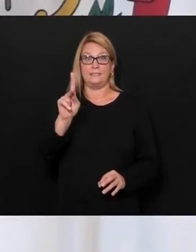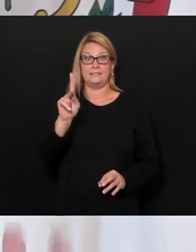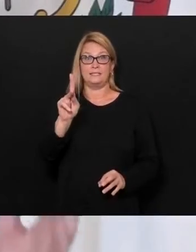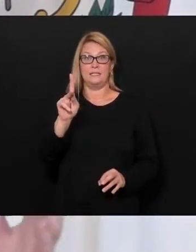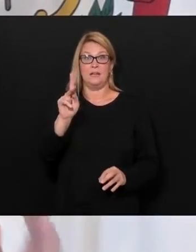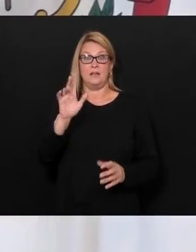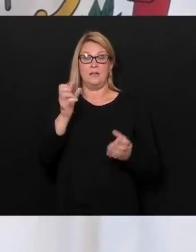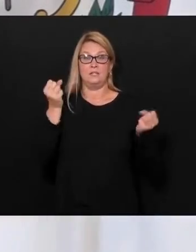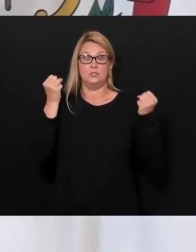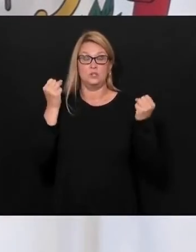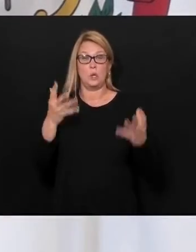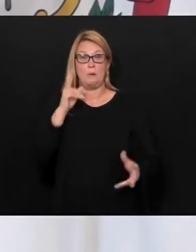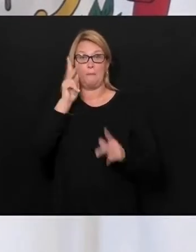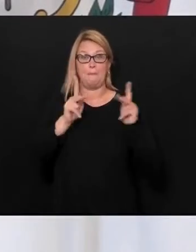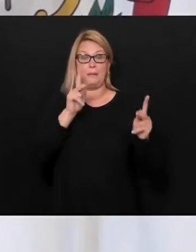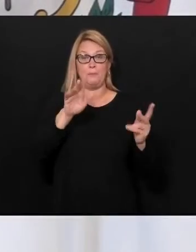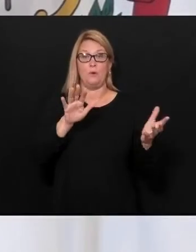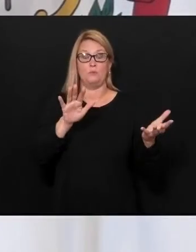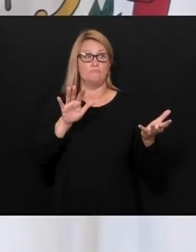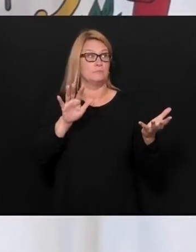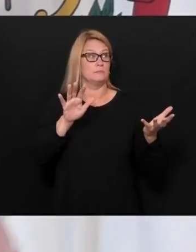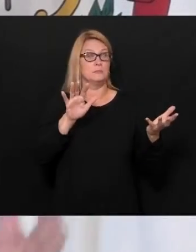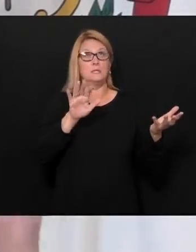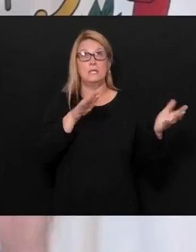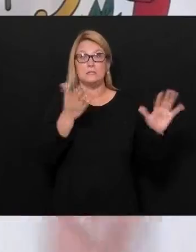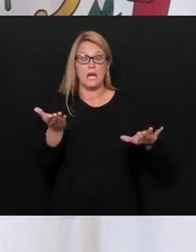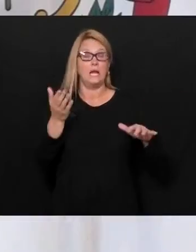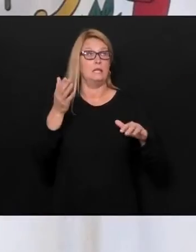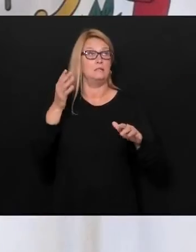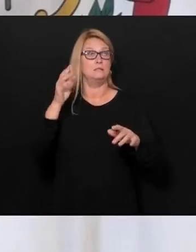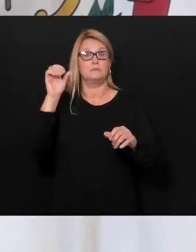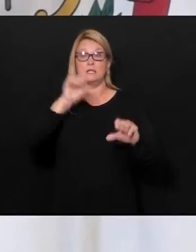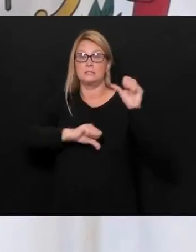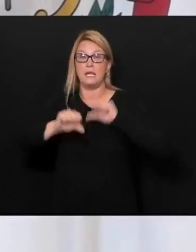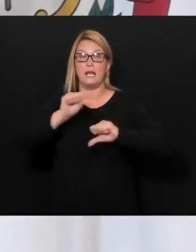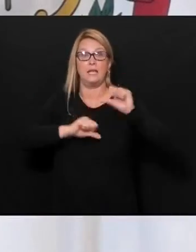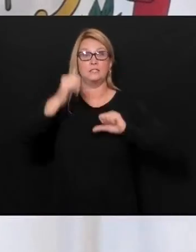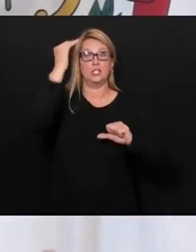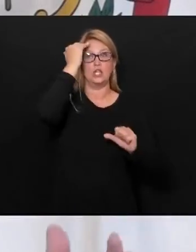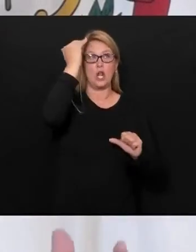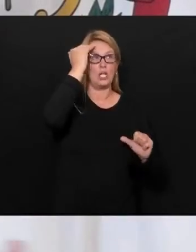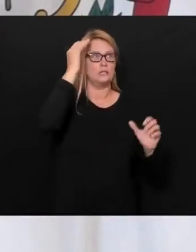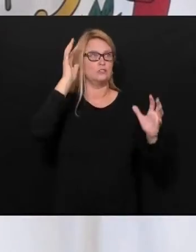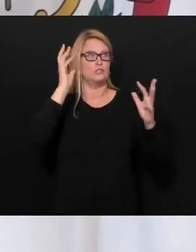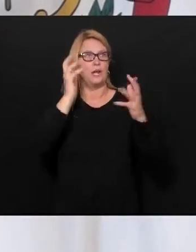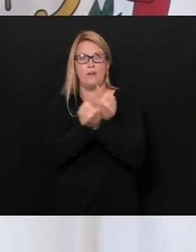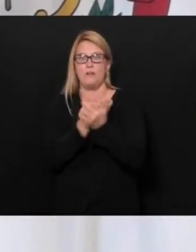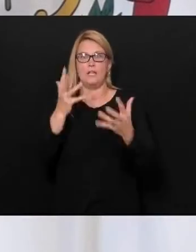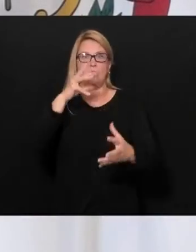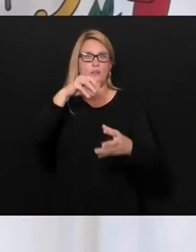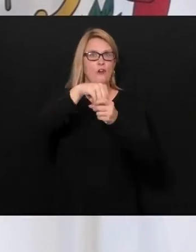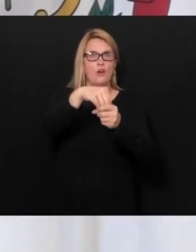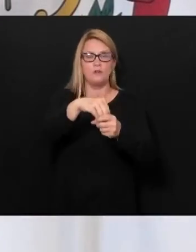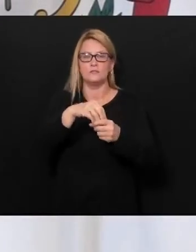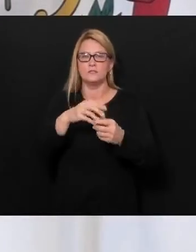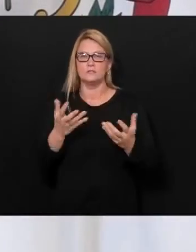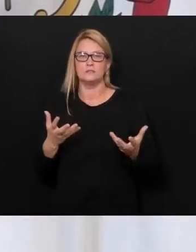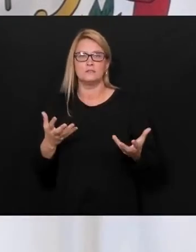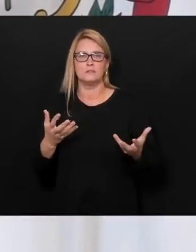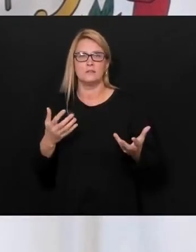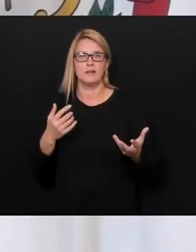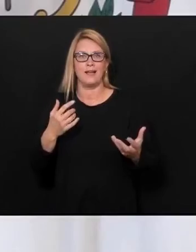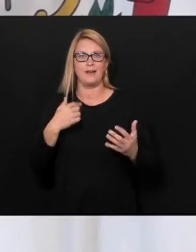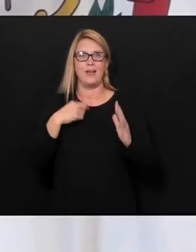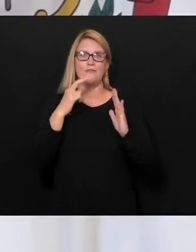all the science, all the everything about this and say, no, I don't want to take it versus the possibility of getting it and me sitting